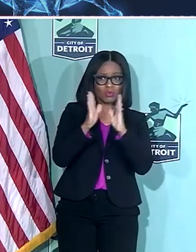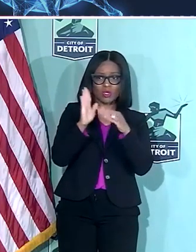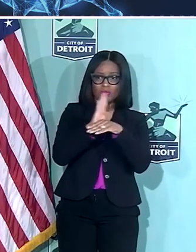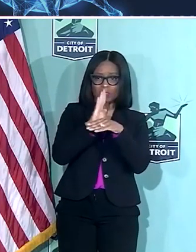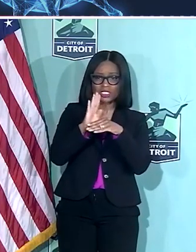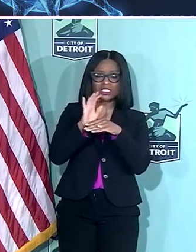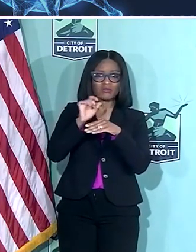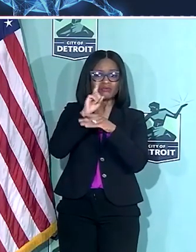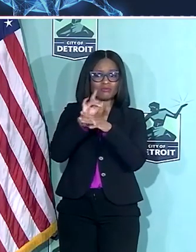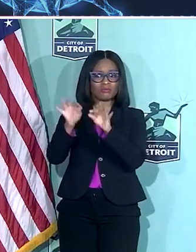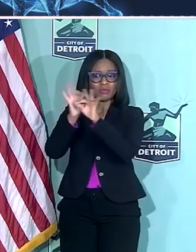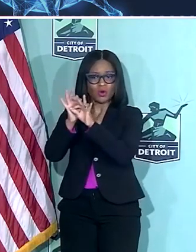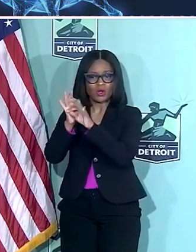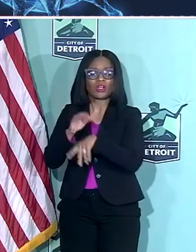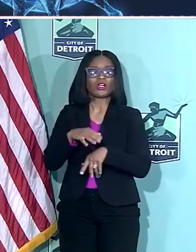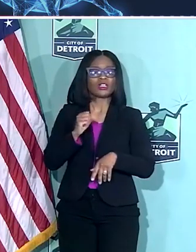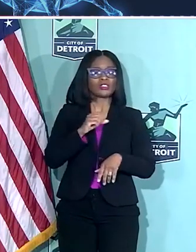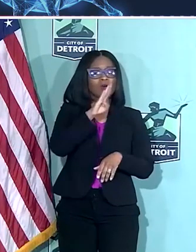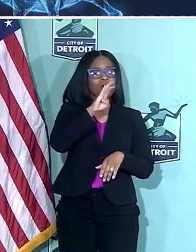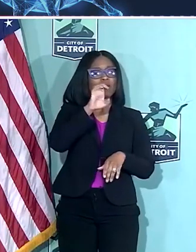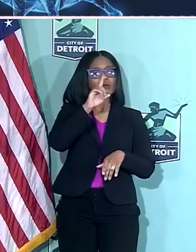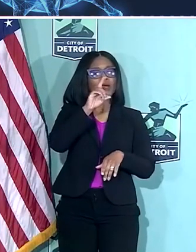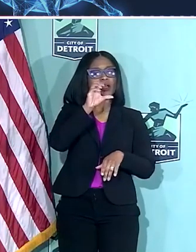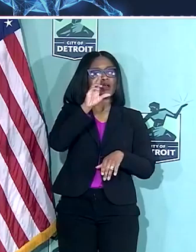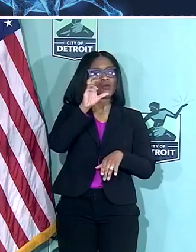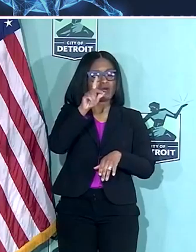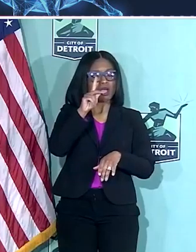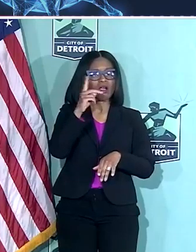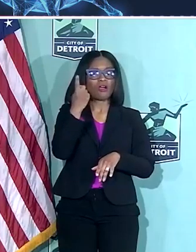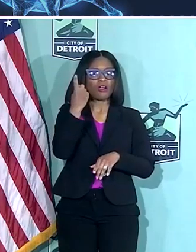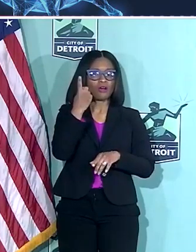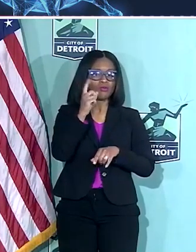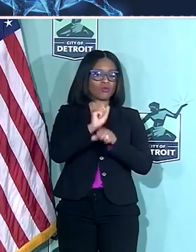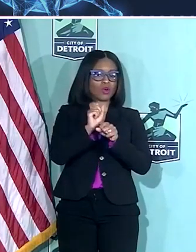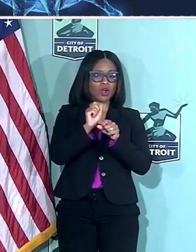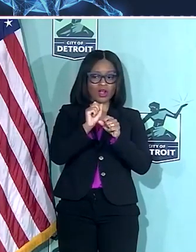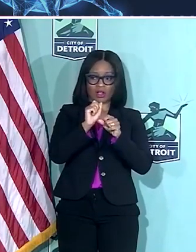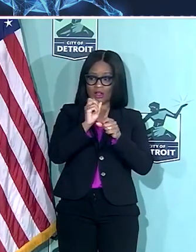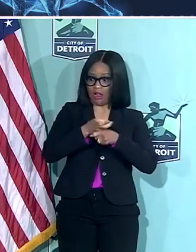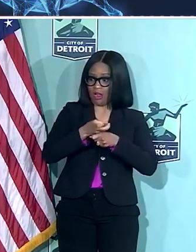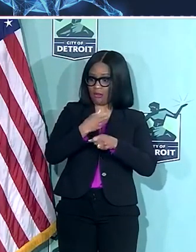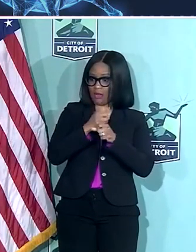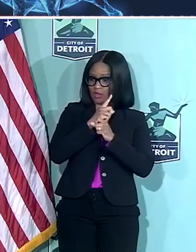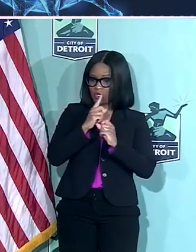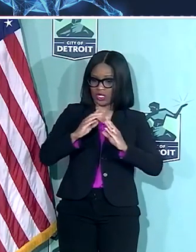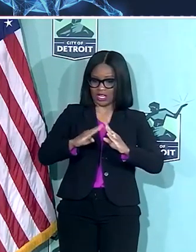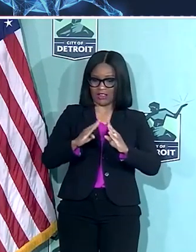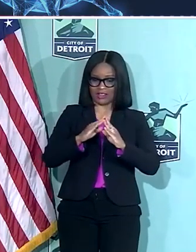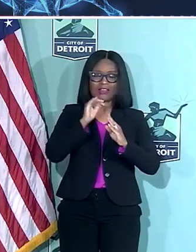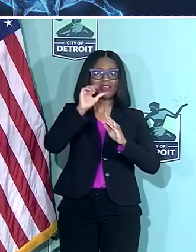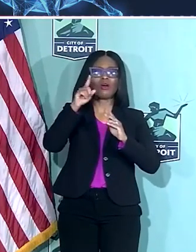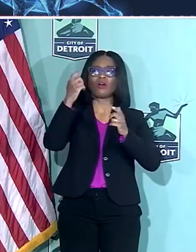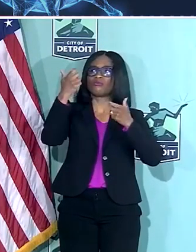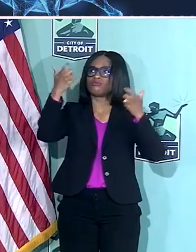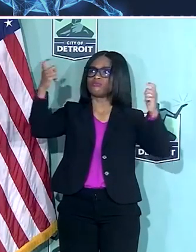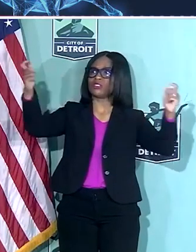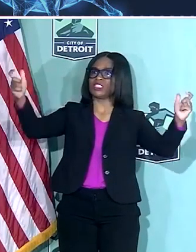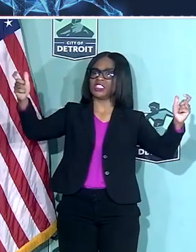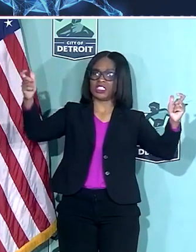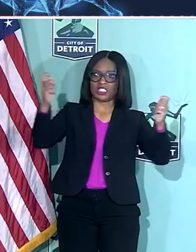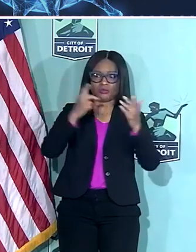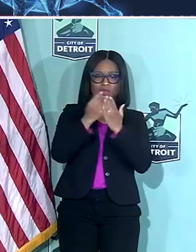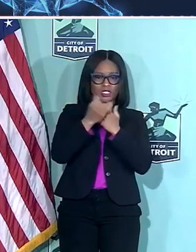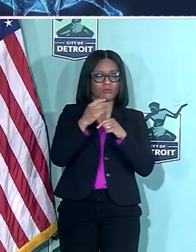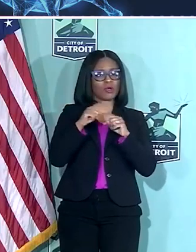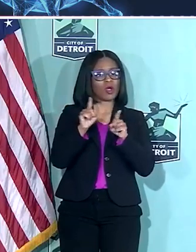known him. So at Bedrock, we've always worked hard to make sure that the downtown attracted not only the big national names, but we also had